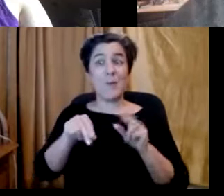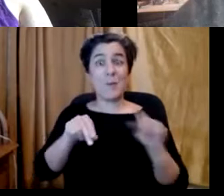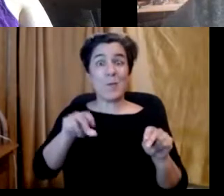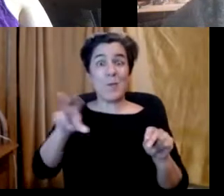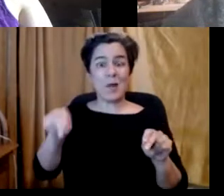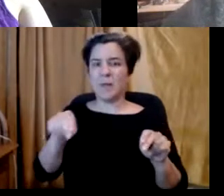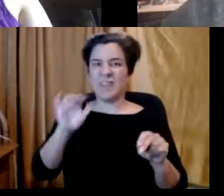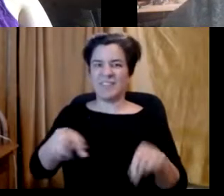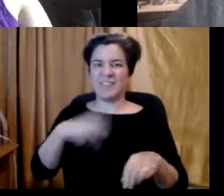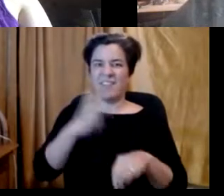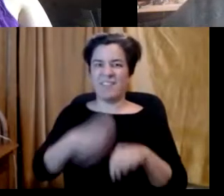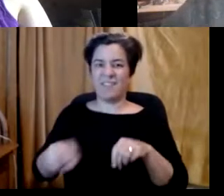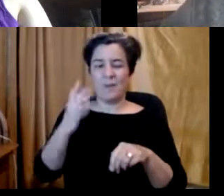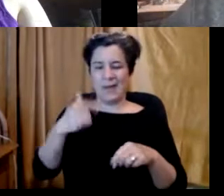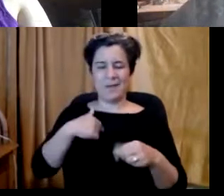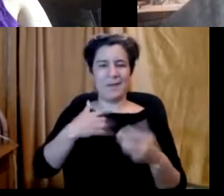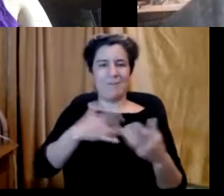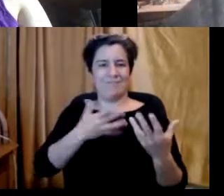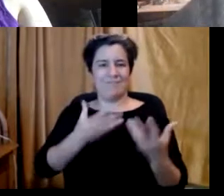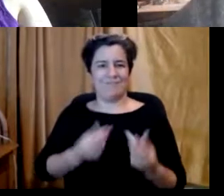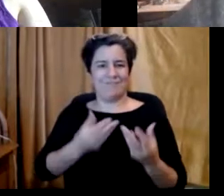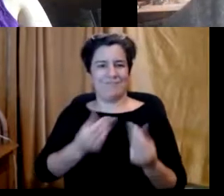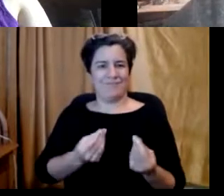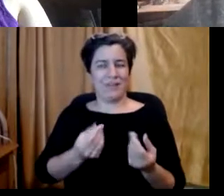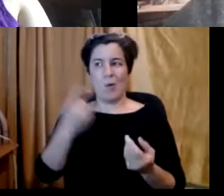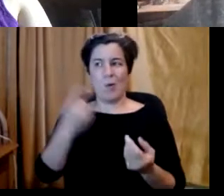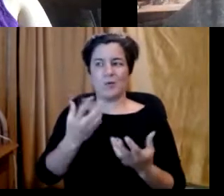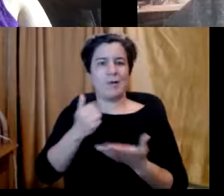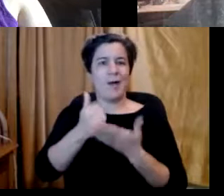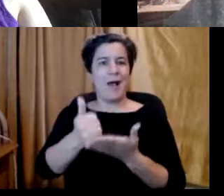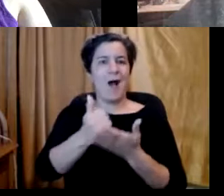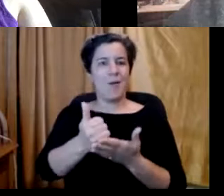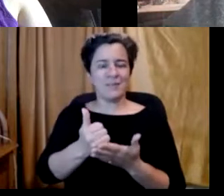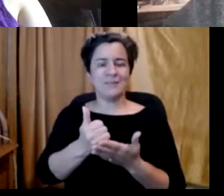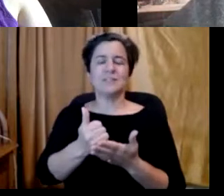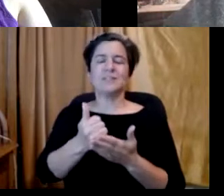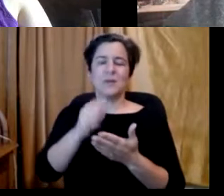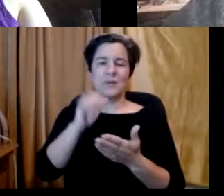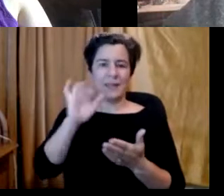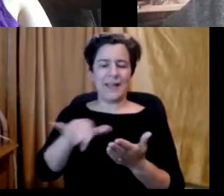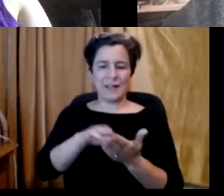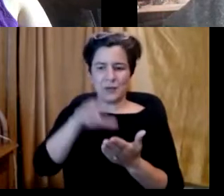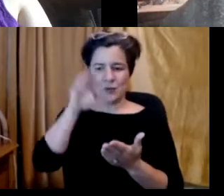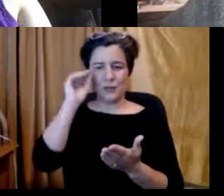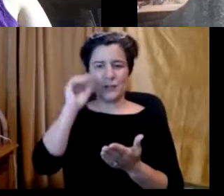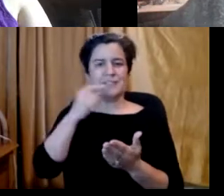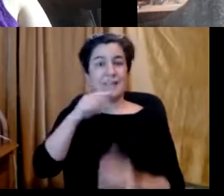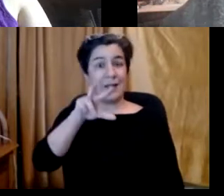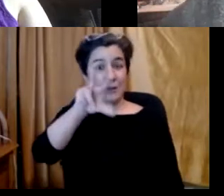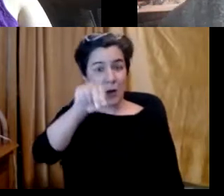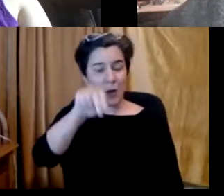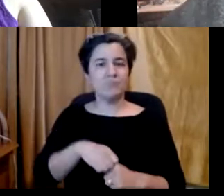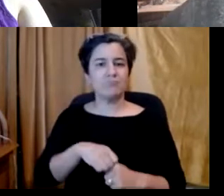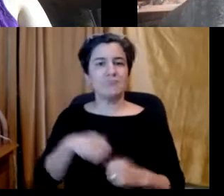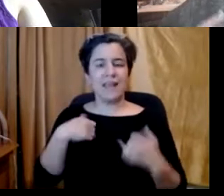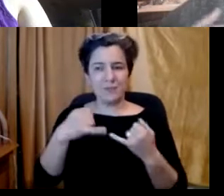always want to help everyone. So that was my biggest journey, was saying no, setting my boundaries, setting my limits,